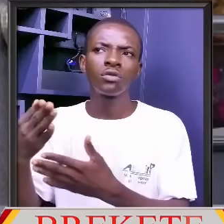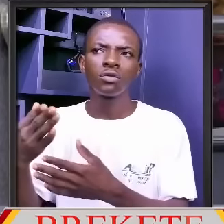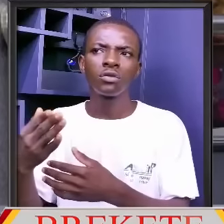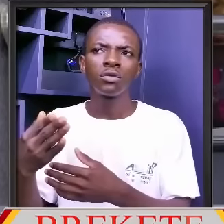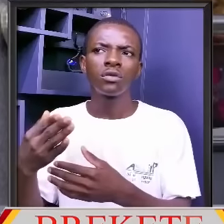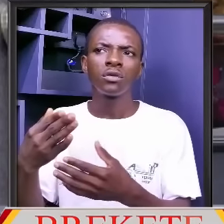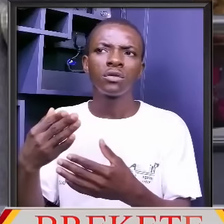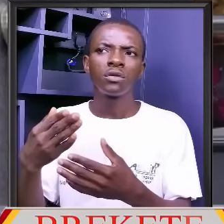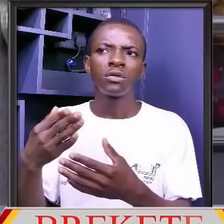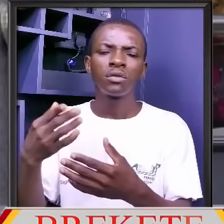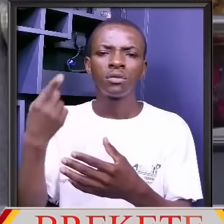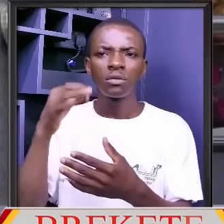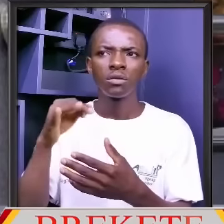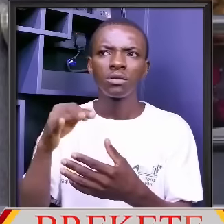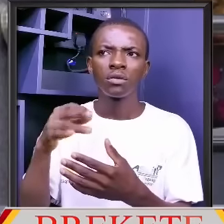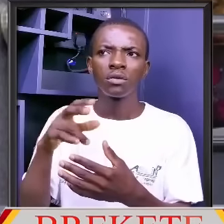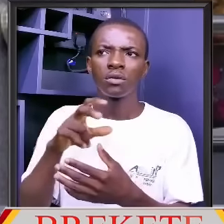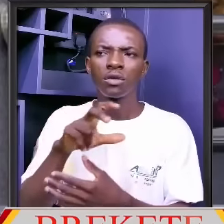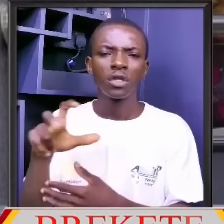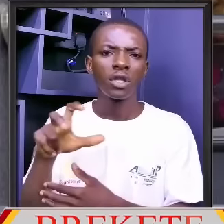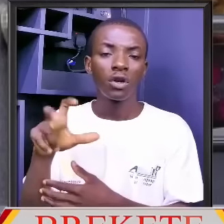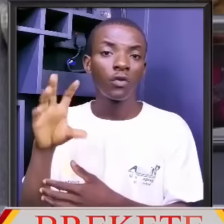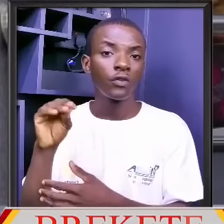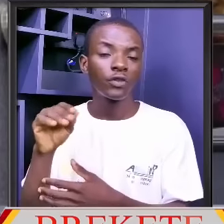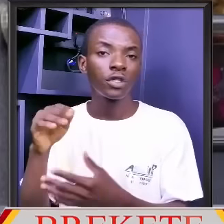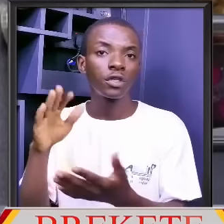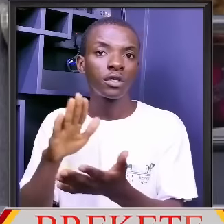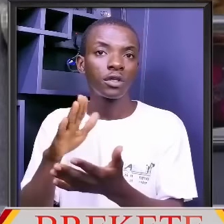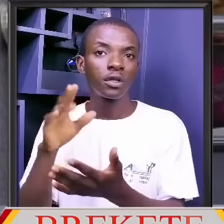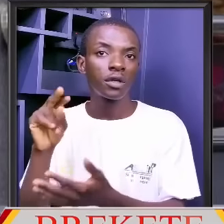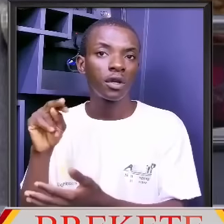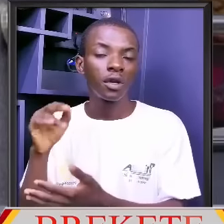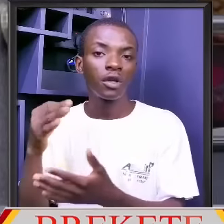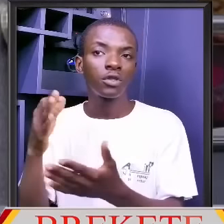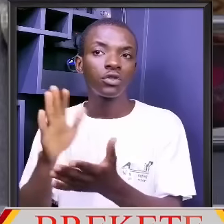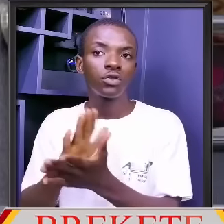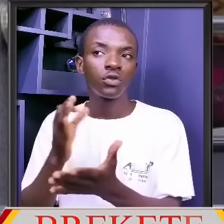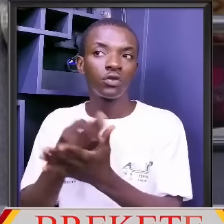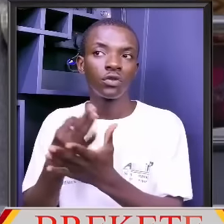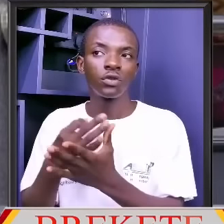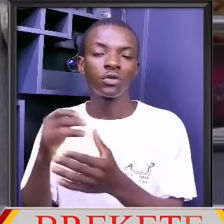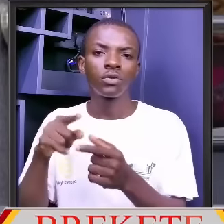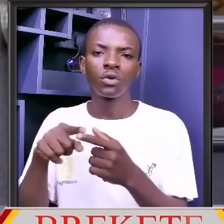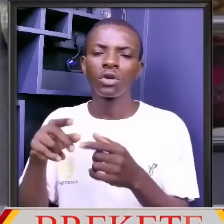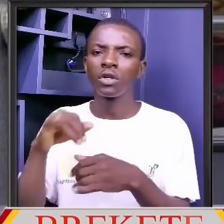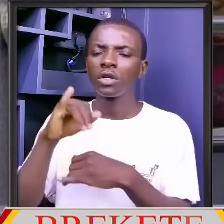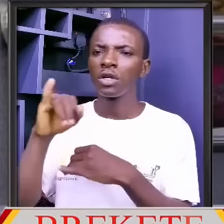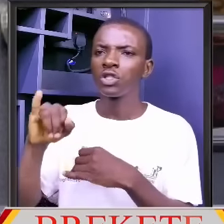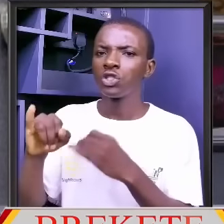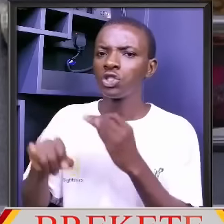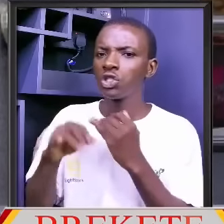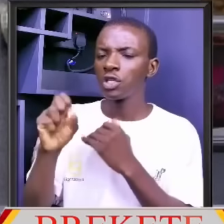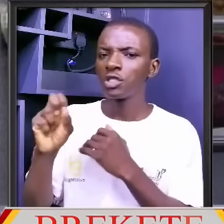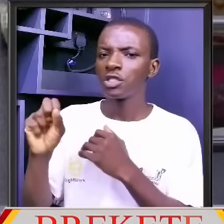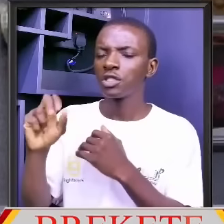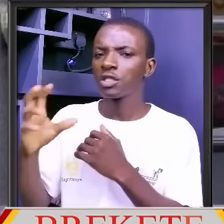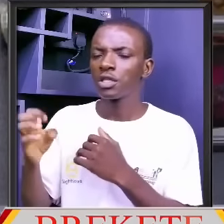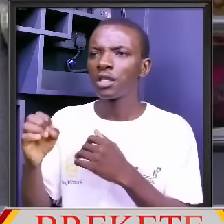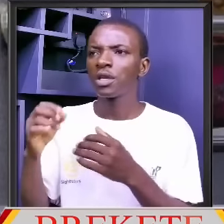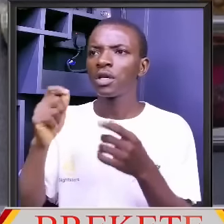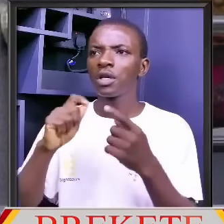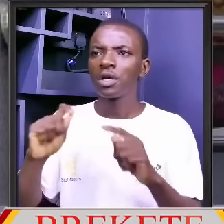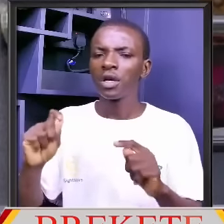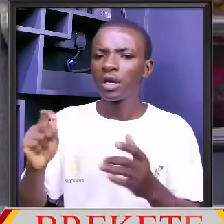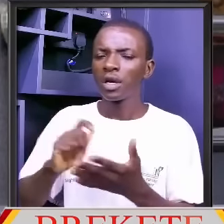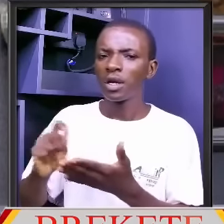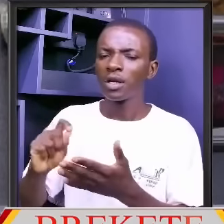gather school fees because that time they pay 350 naira for school fees. Well, I won't call write junior WAEC, I can't write. I won't write